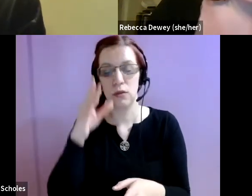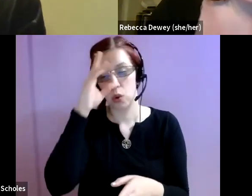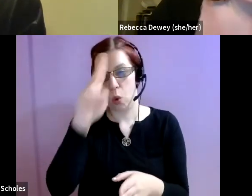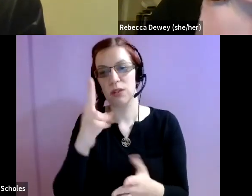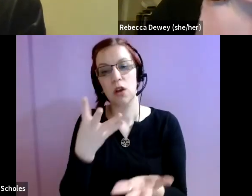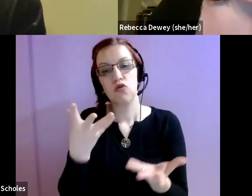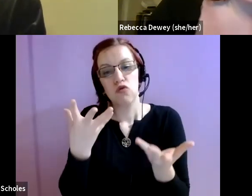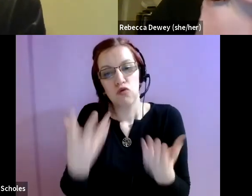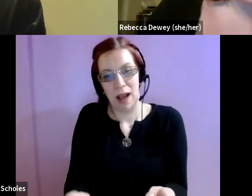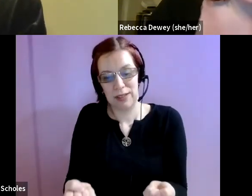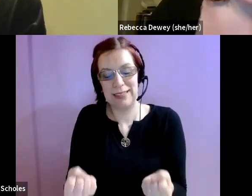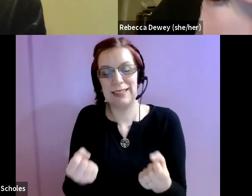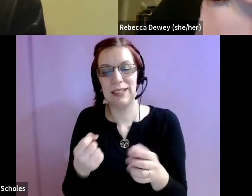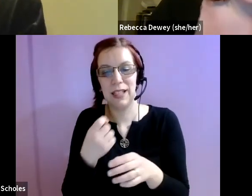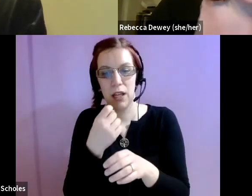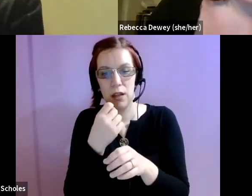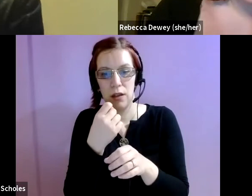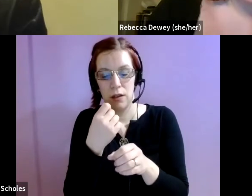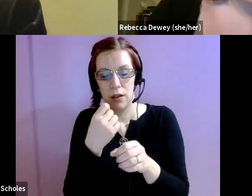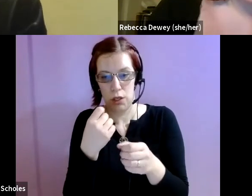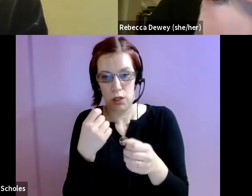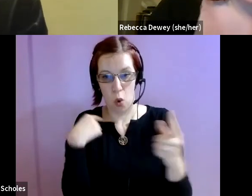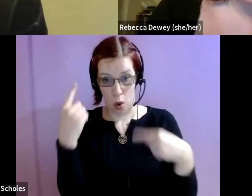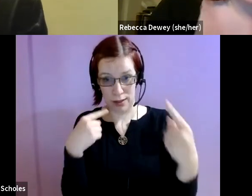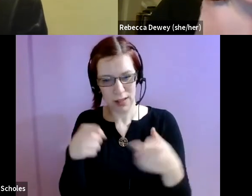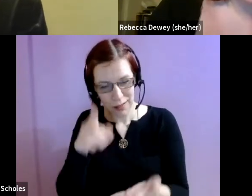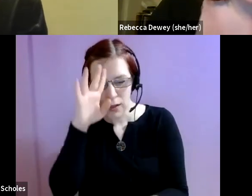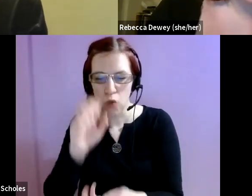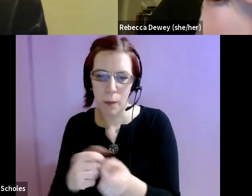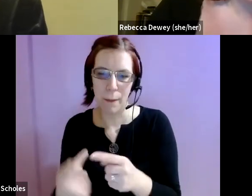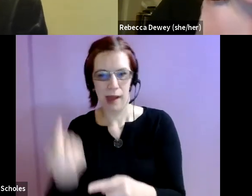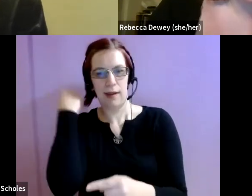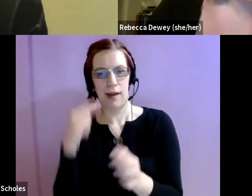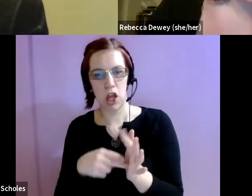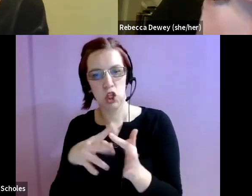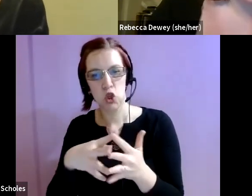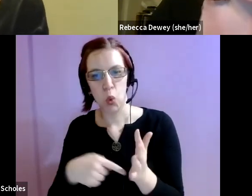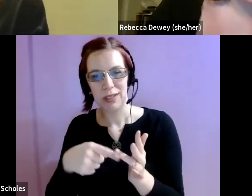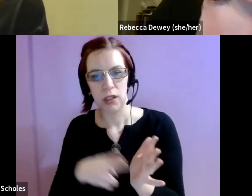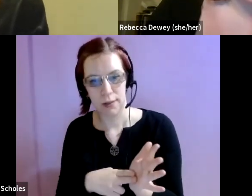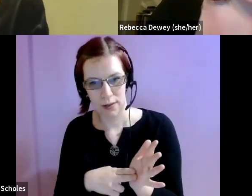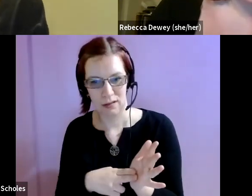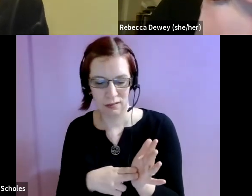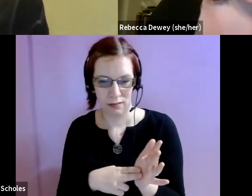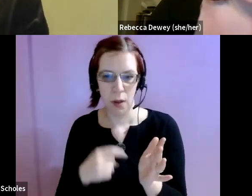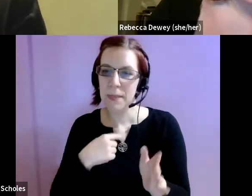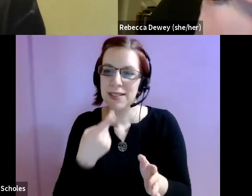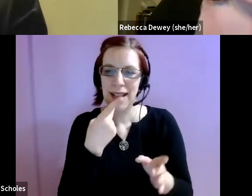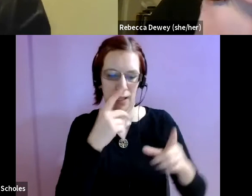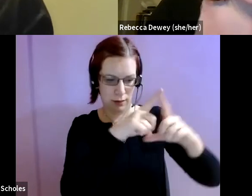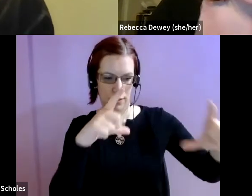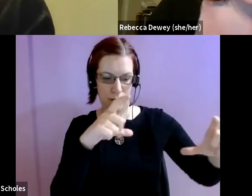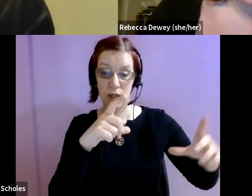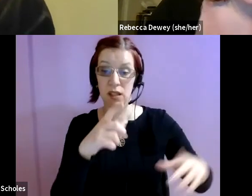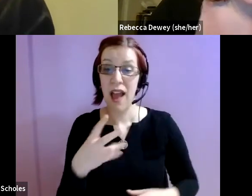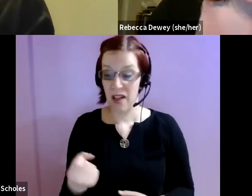you can't shield against gravity. And remember Newton from back at slide number 2. If you've got